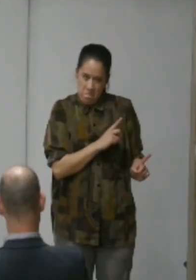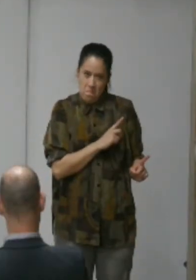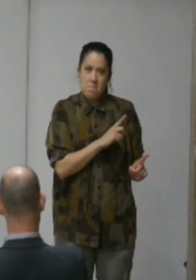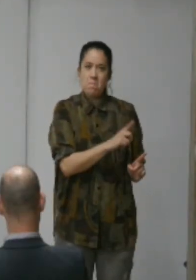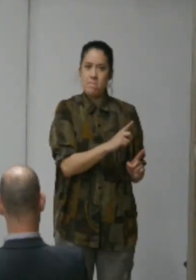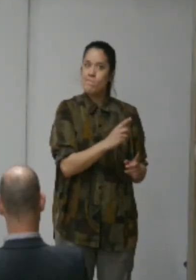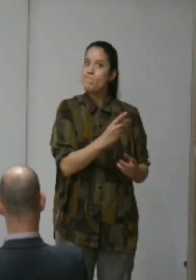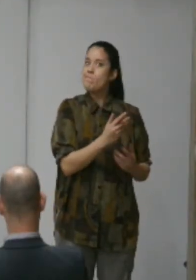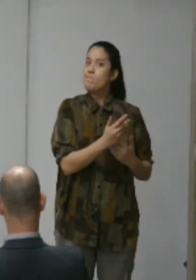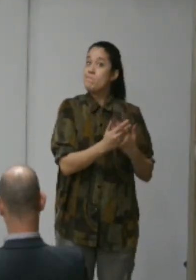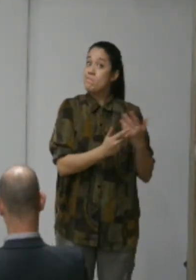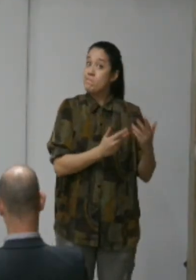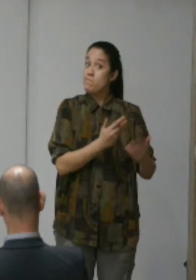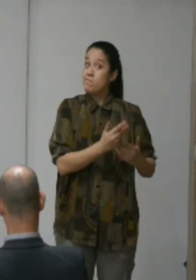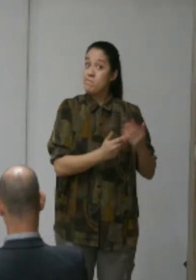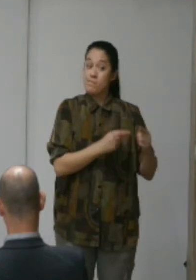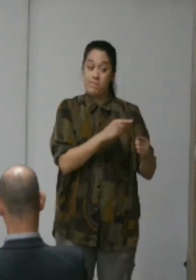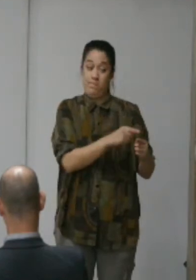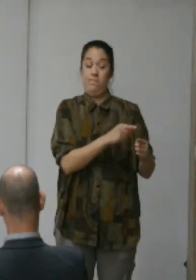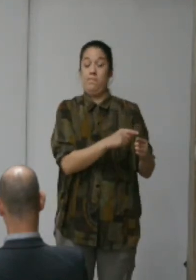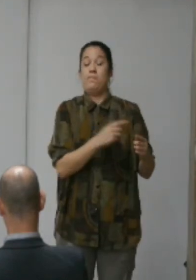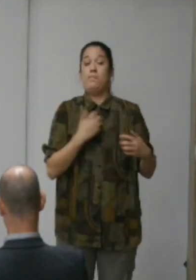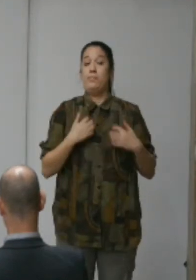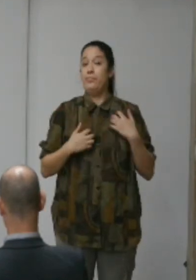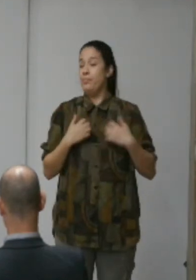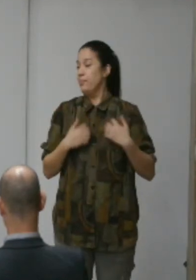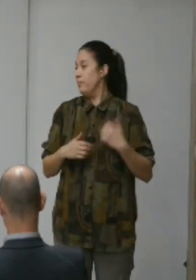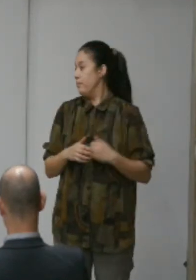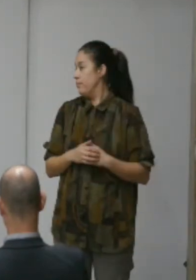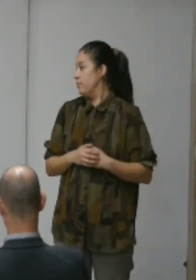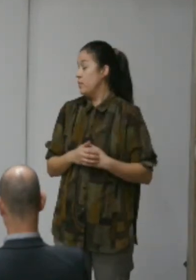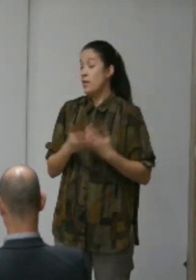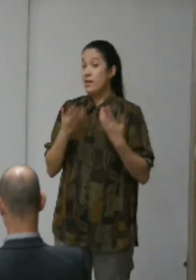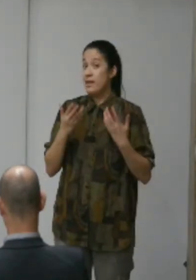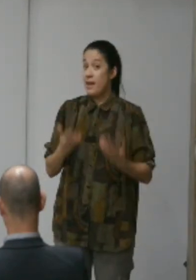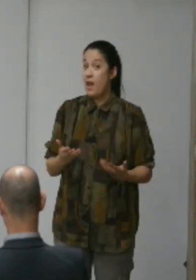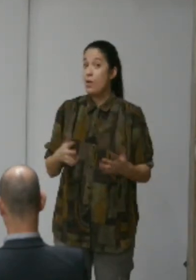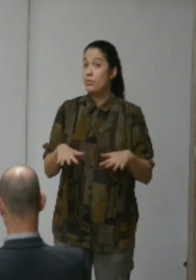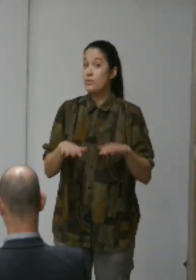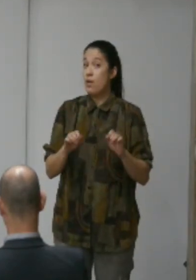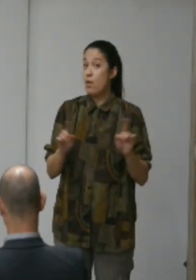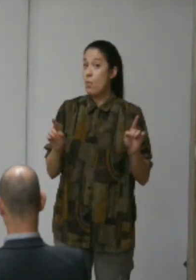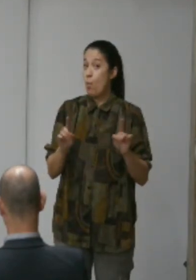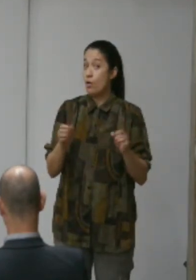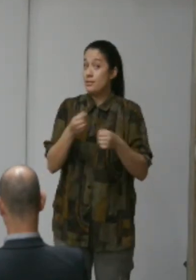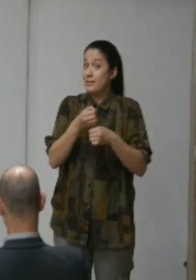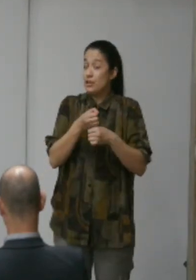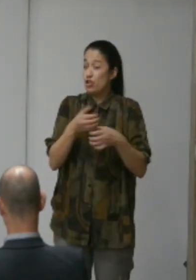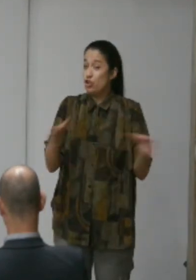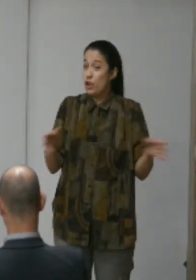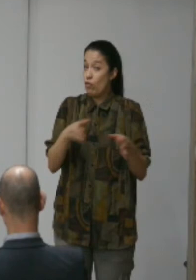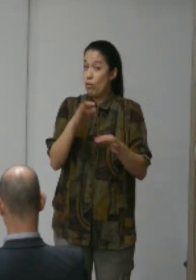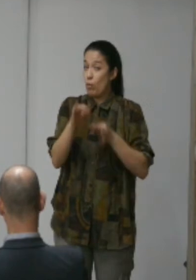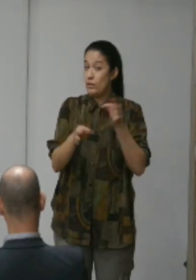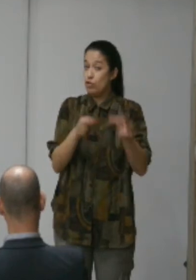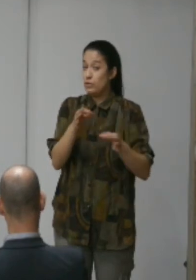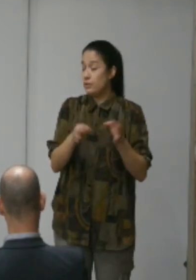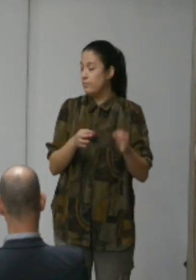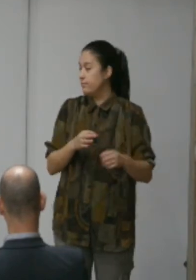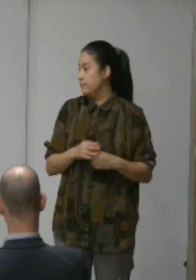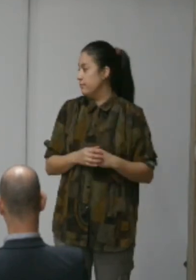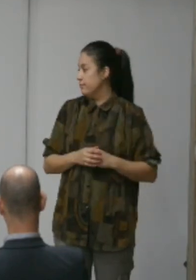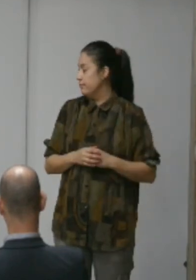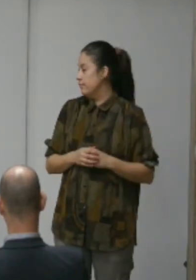So in this session, we're going to start with a kind of general question, which each of our speakers are going to talk